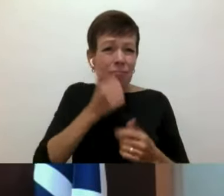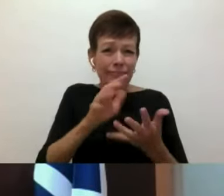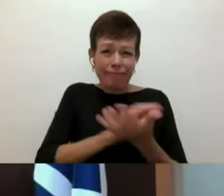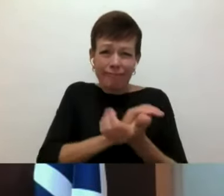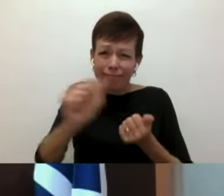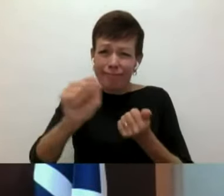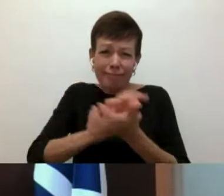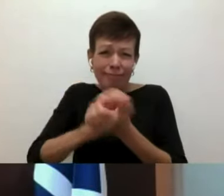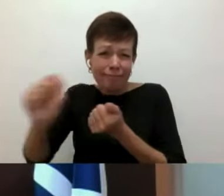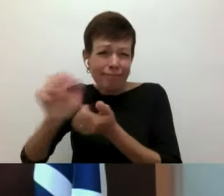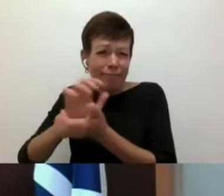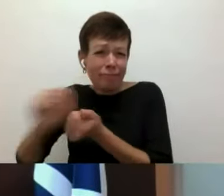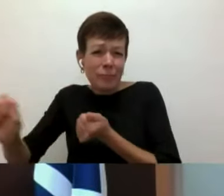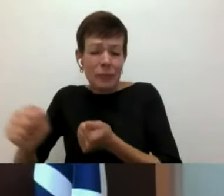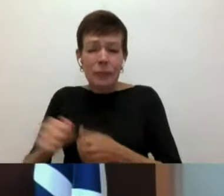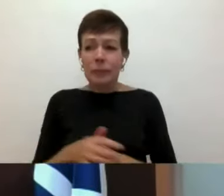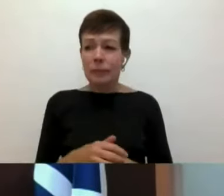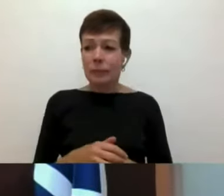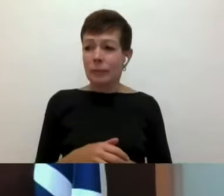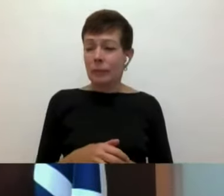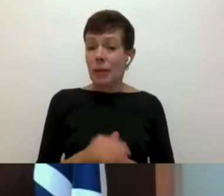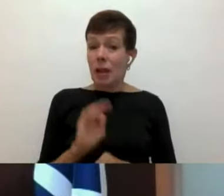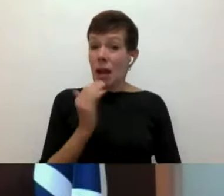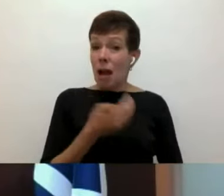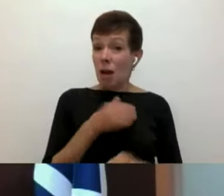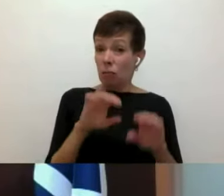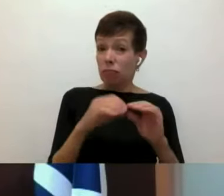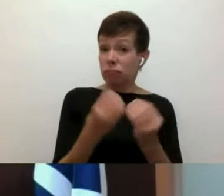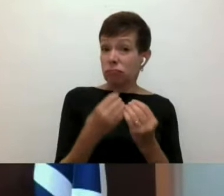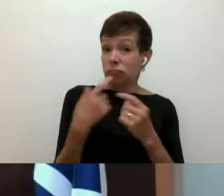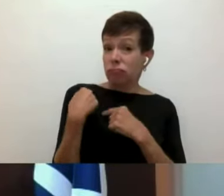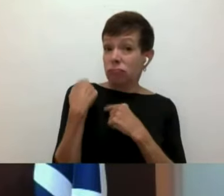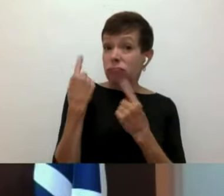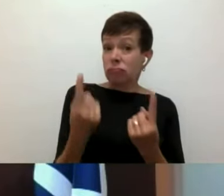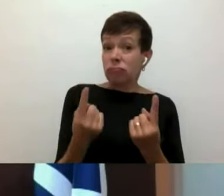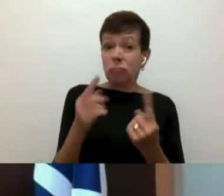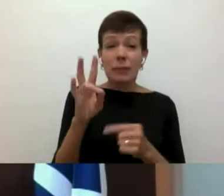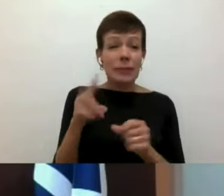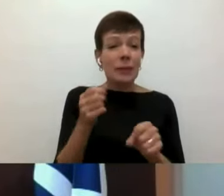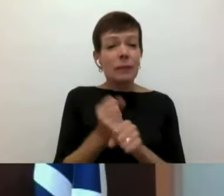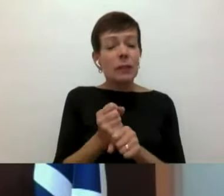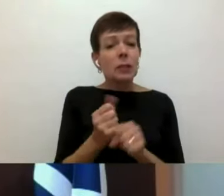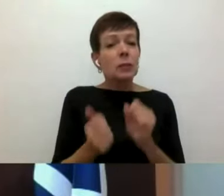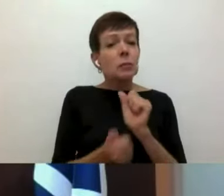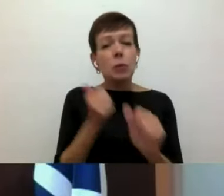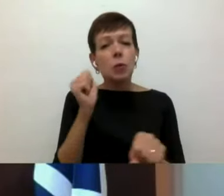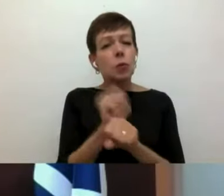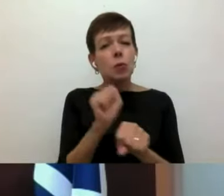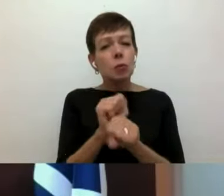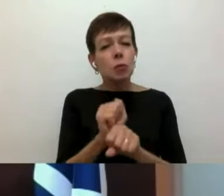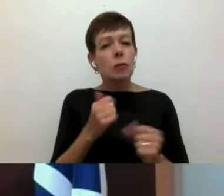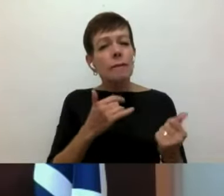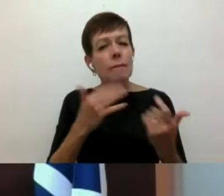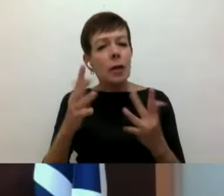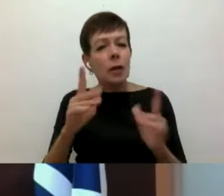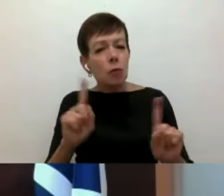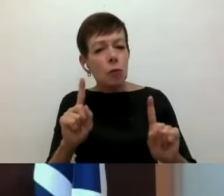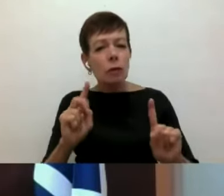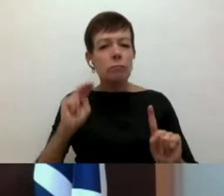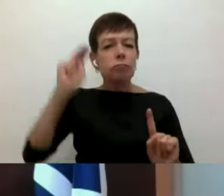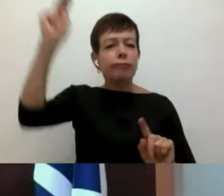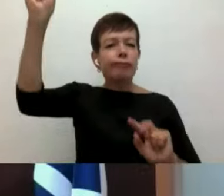probably 7 years ago and beyond, we were mostly in the backcountry of BC. As we have seen in the last 7 years, outside